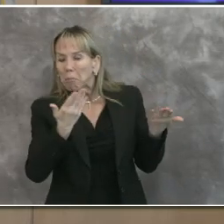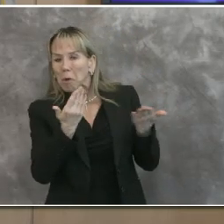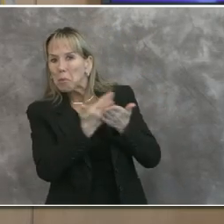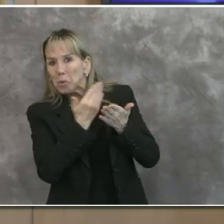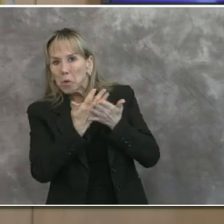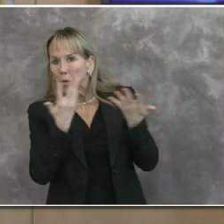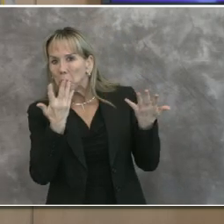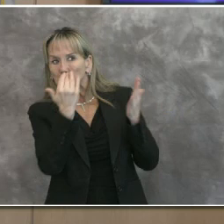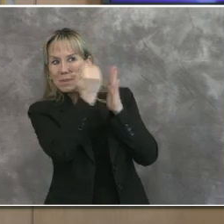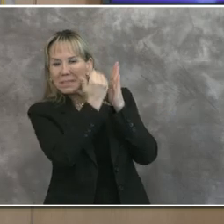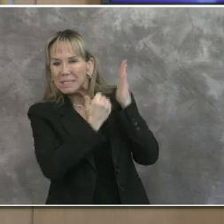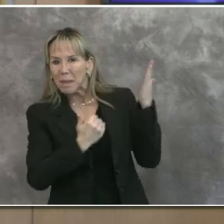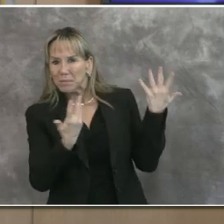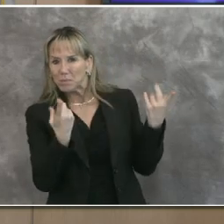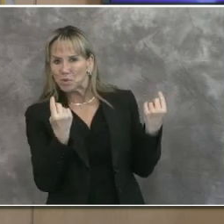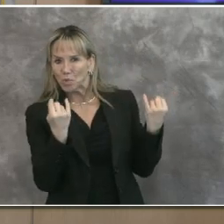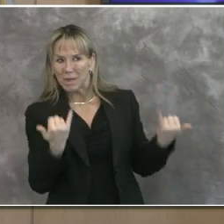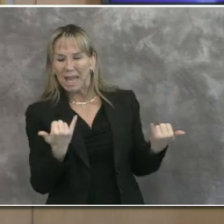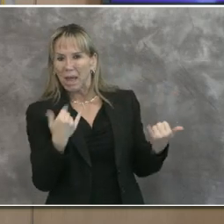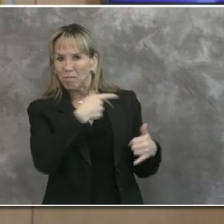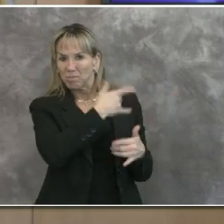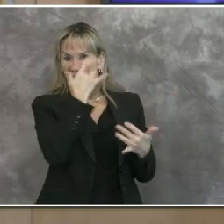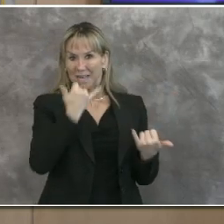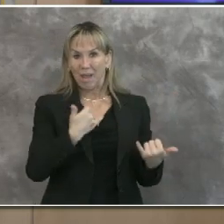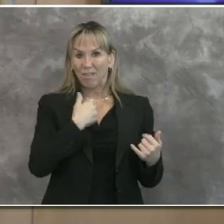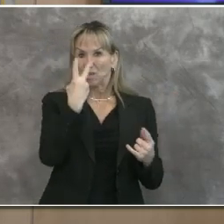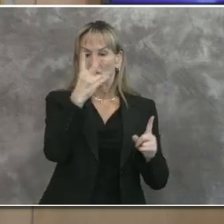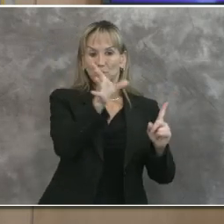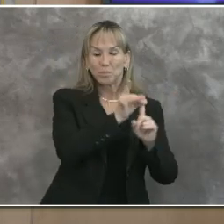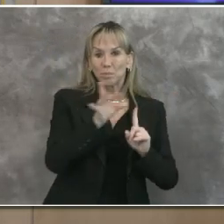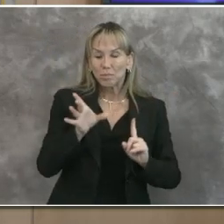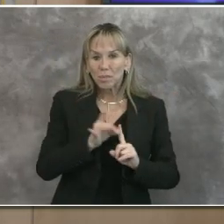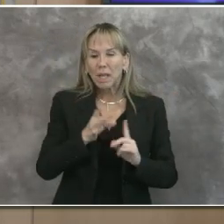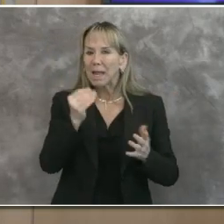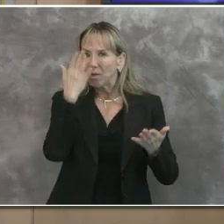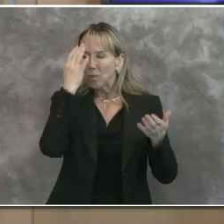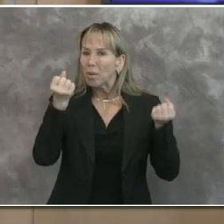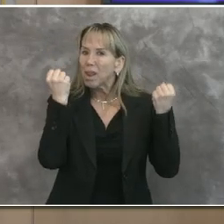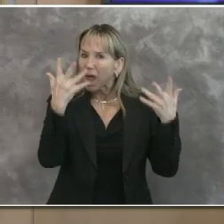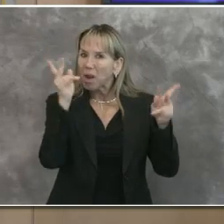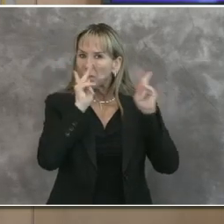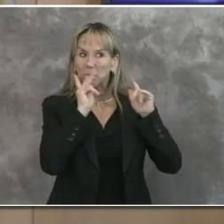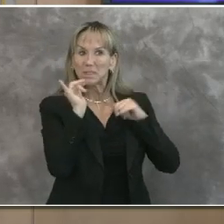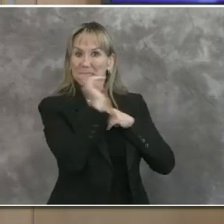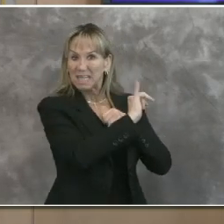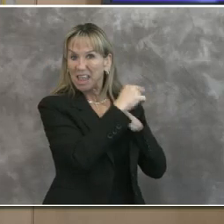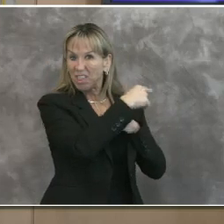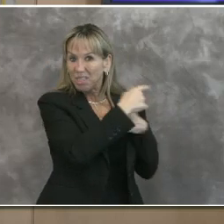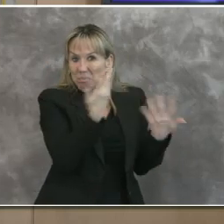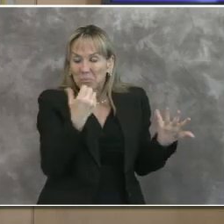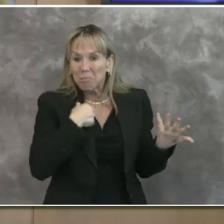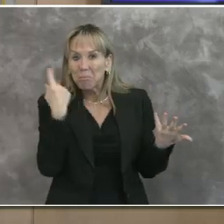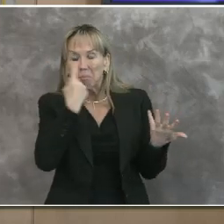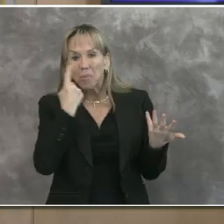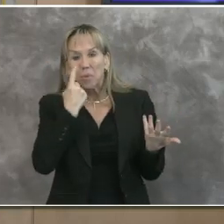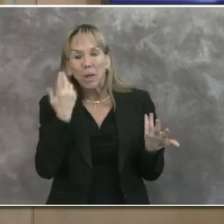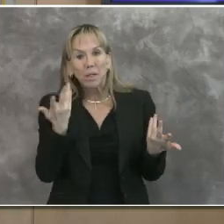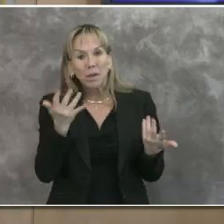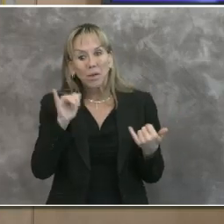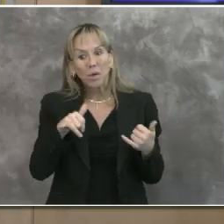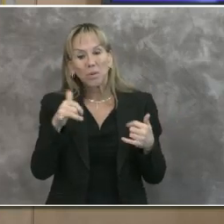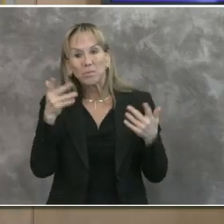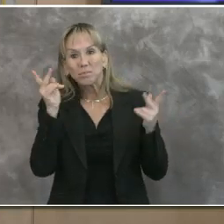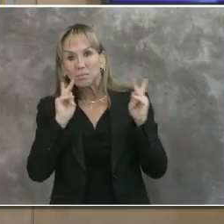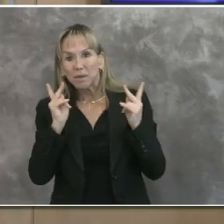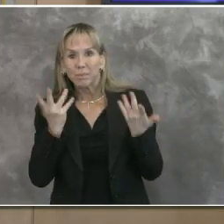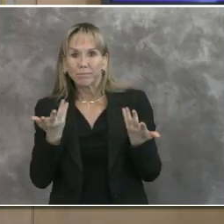in response to those positives. And obviously there are lots of people staying at the shelter, so I'm also curious, obviously the individuals